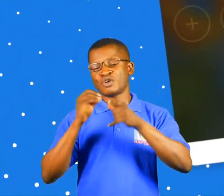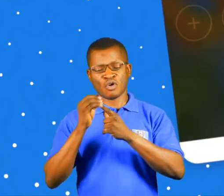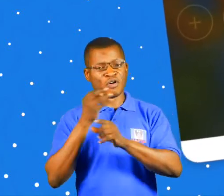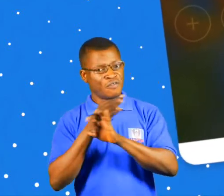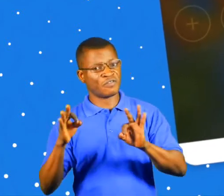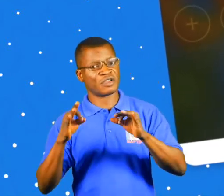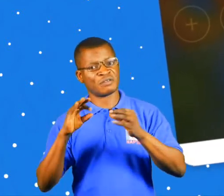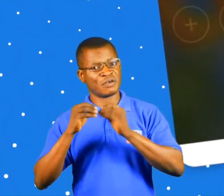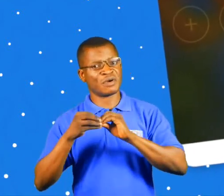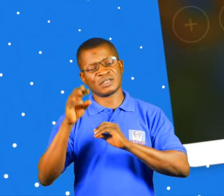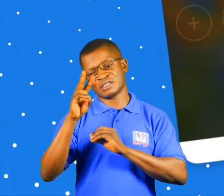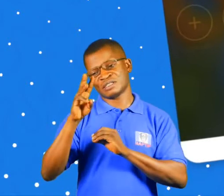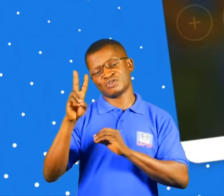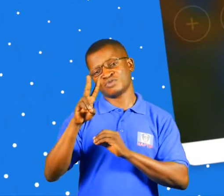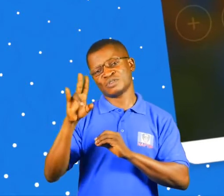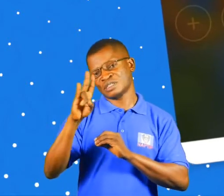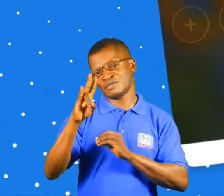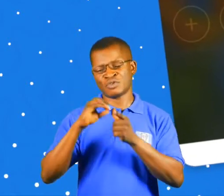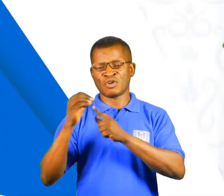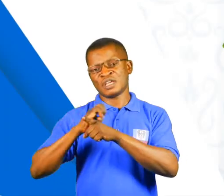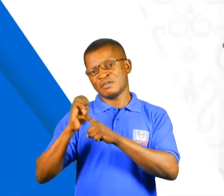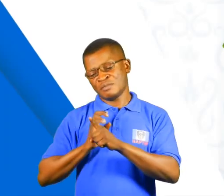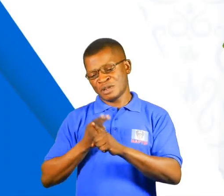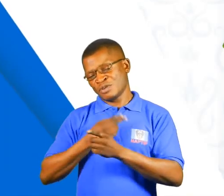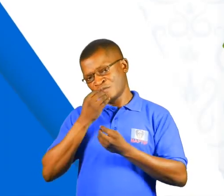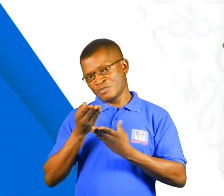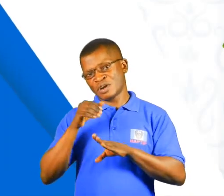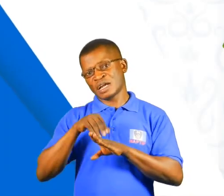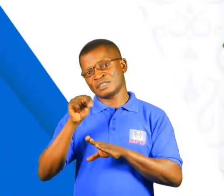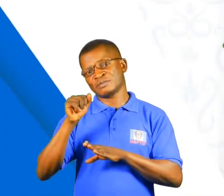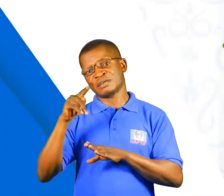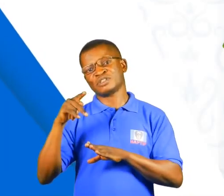0000203 or the short code 627, or email us